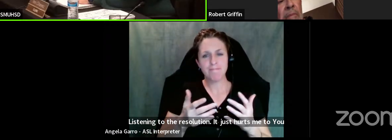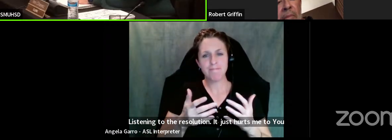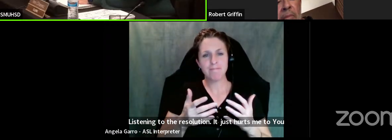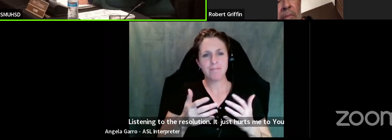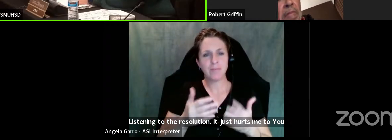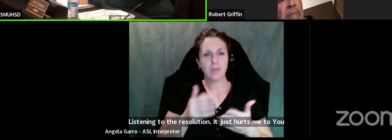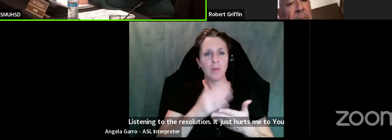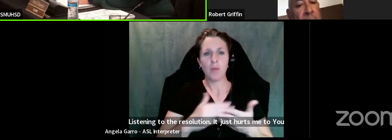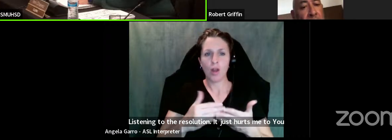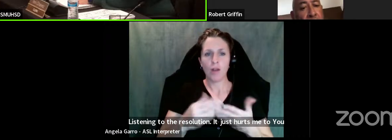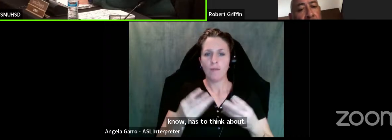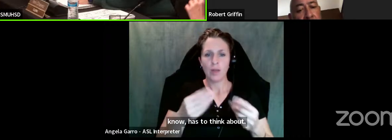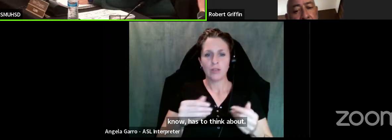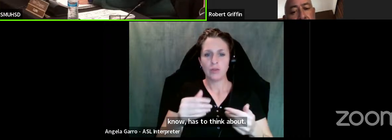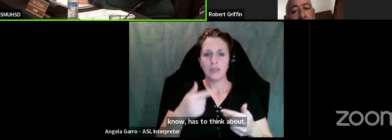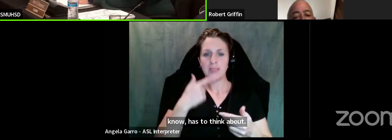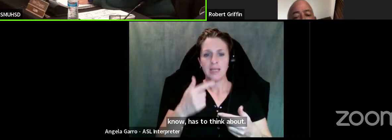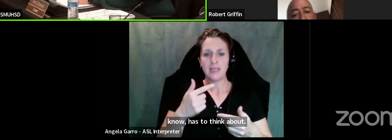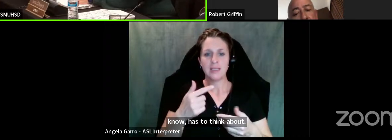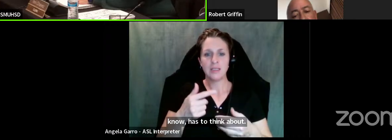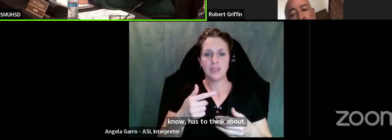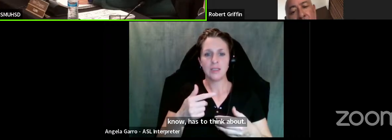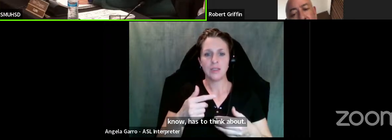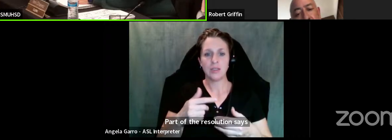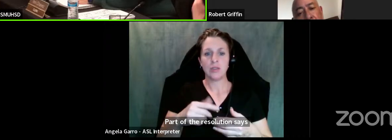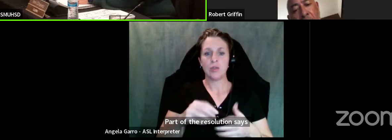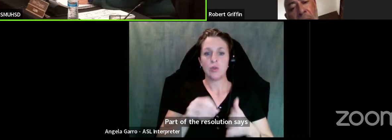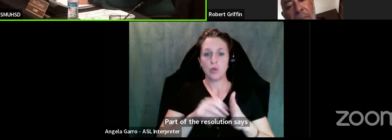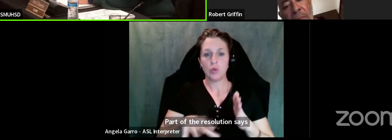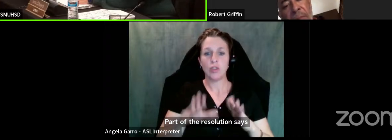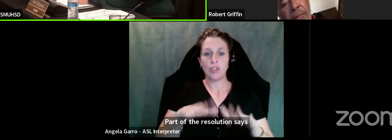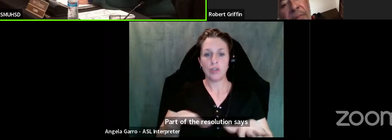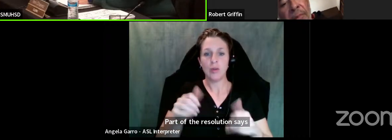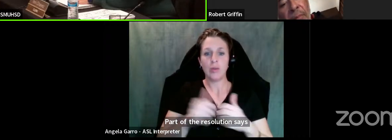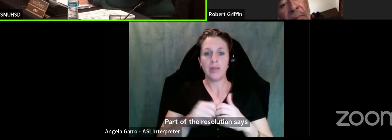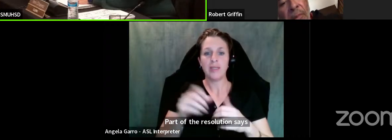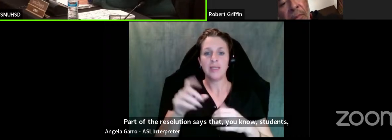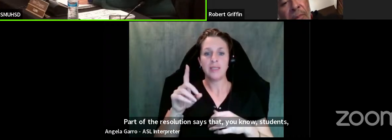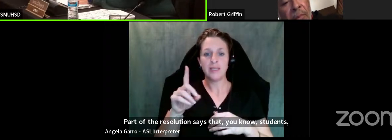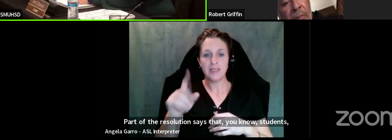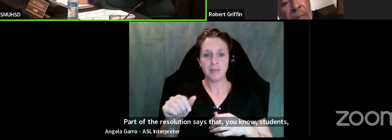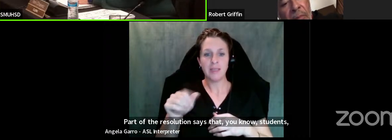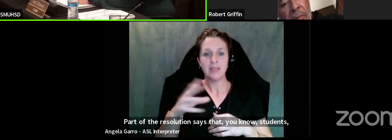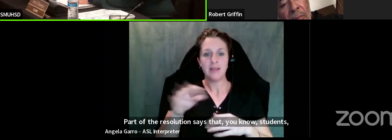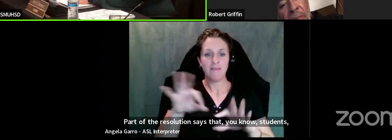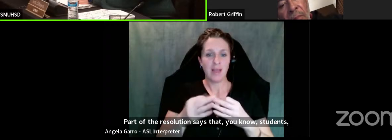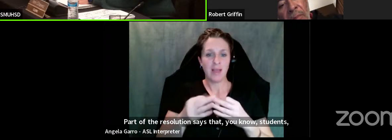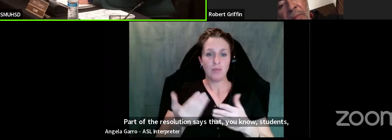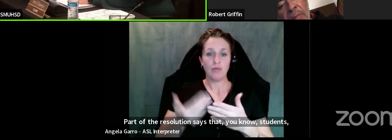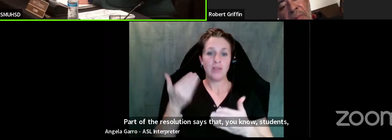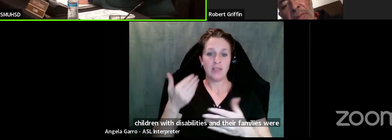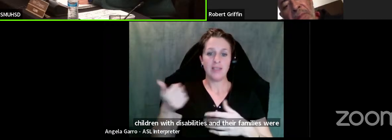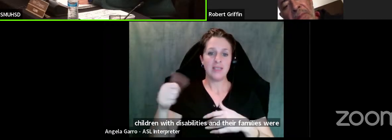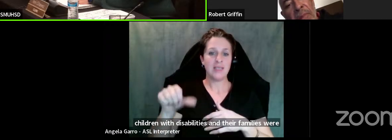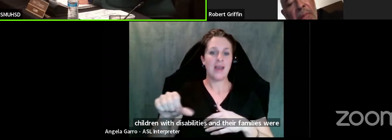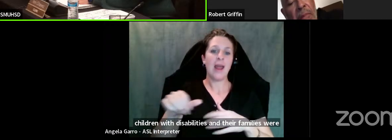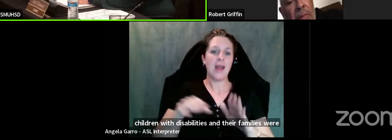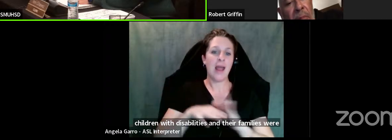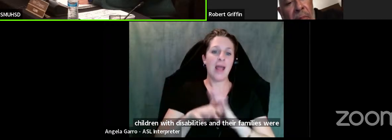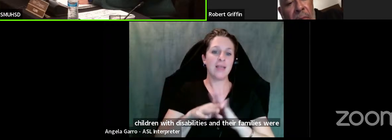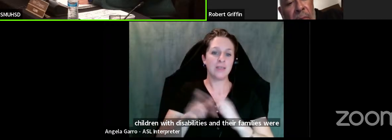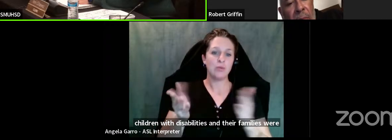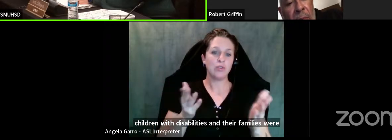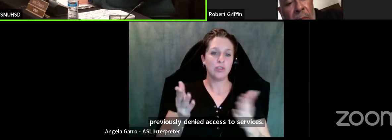part of the resolution says that, children with disabilities and their families were previously denied access to services and education and often placed